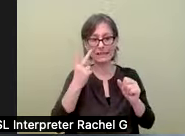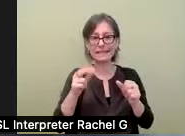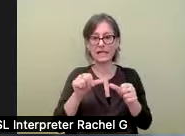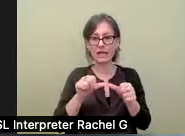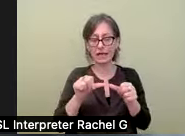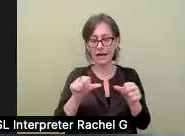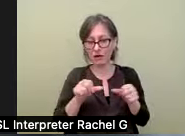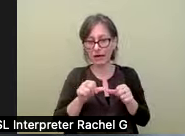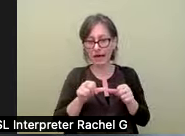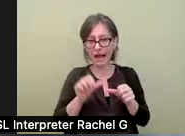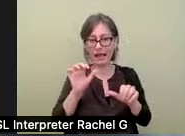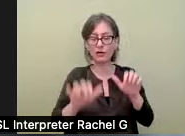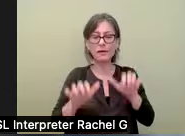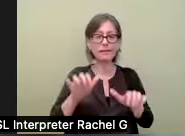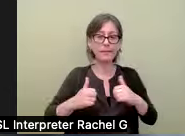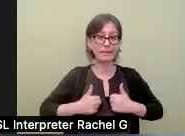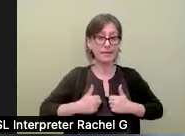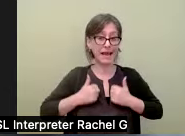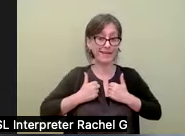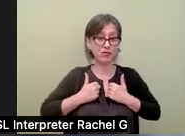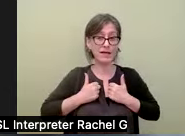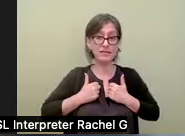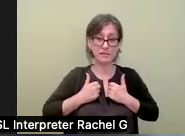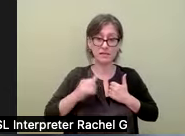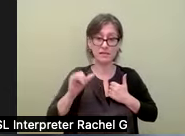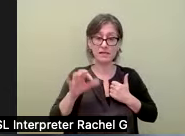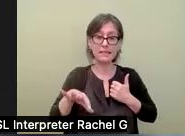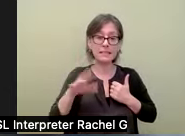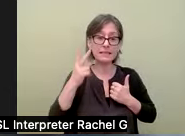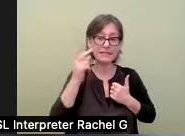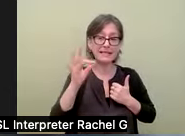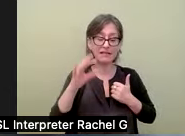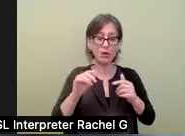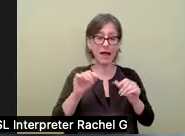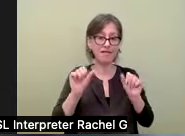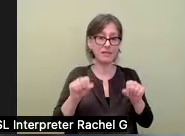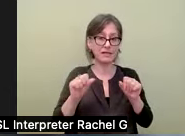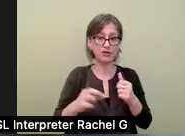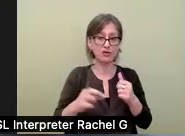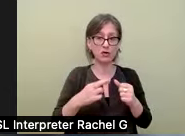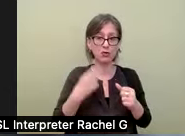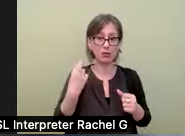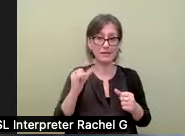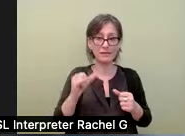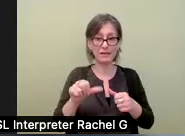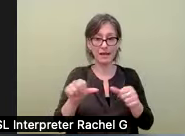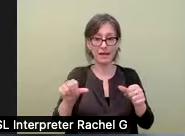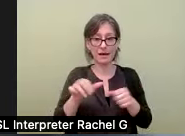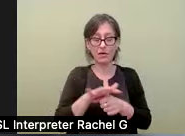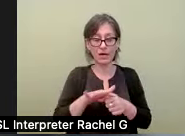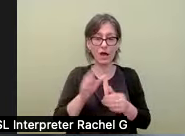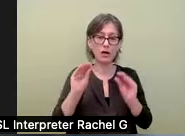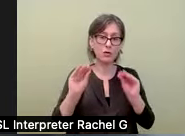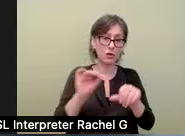and you can also type in an address and find out what potential risks you face at that address. So you can put in your work, your